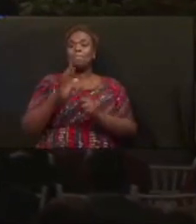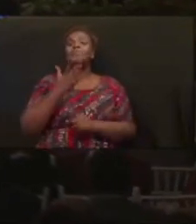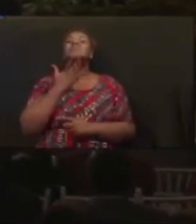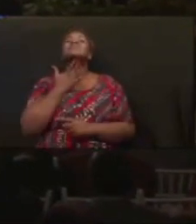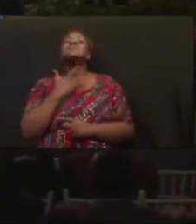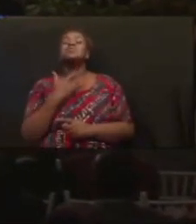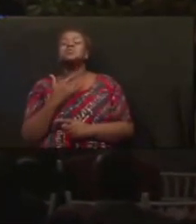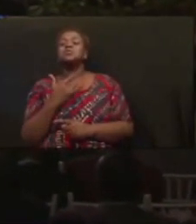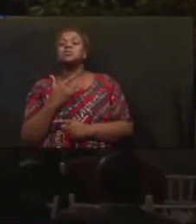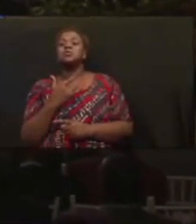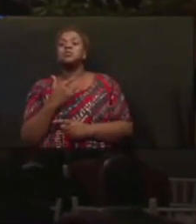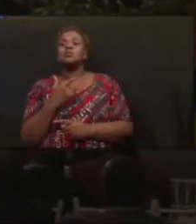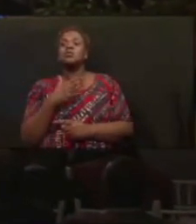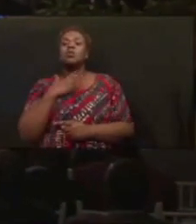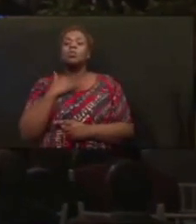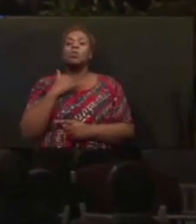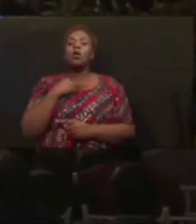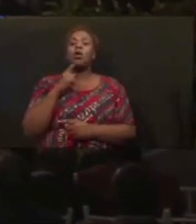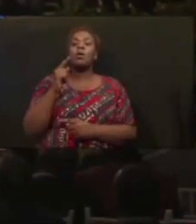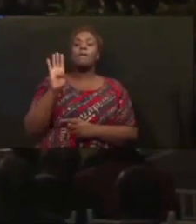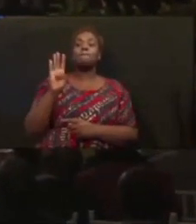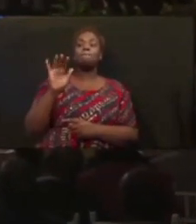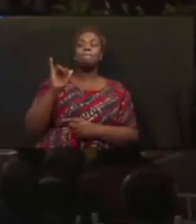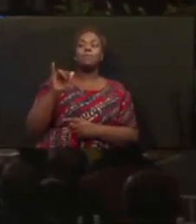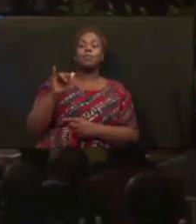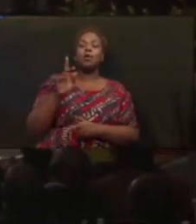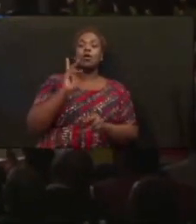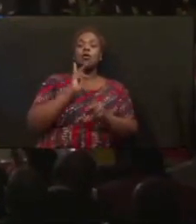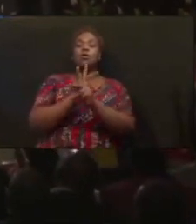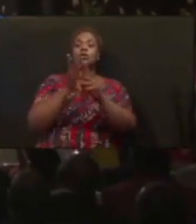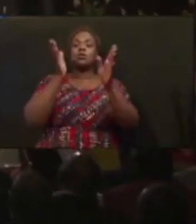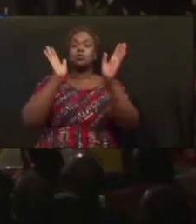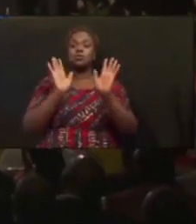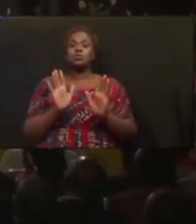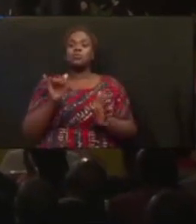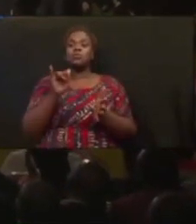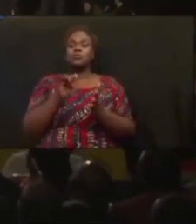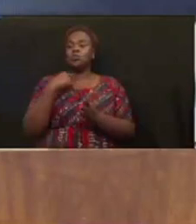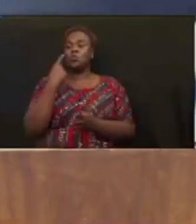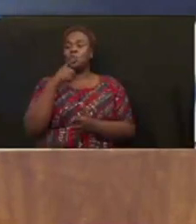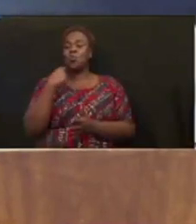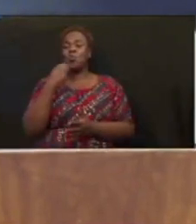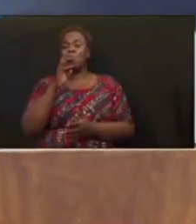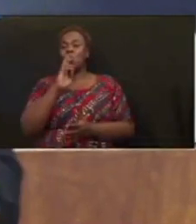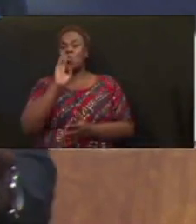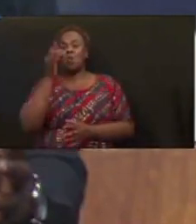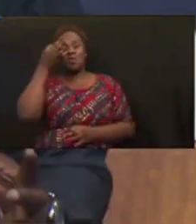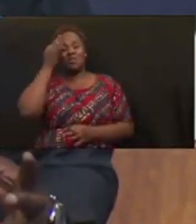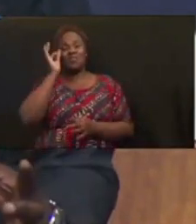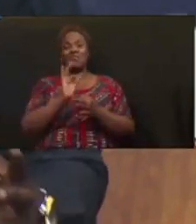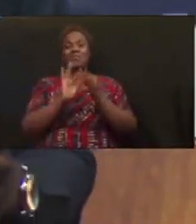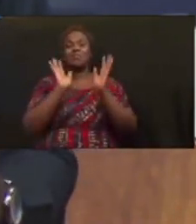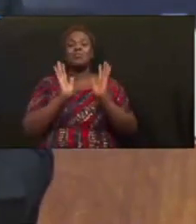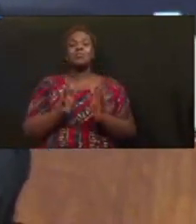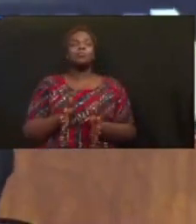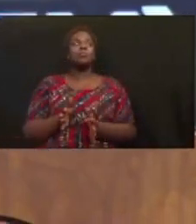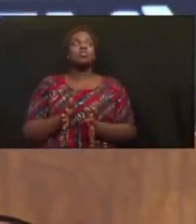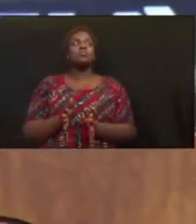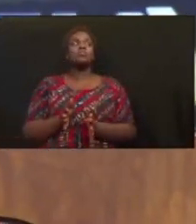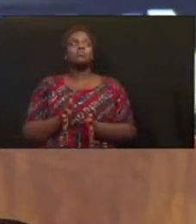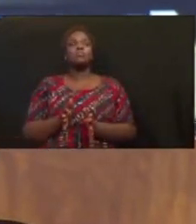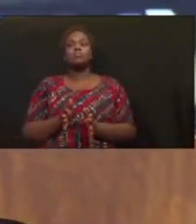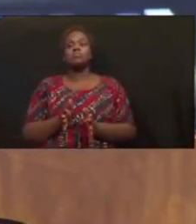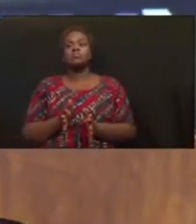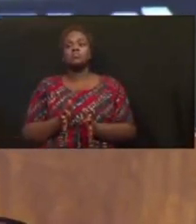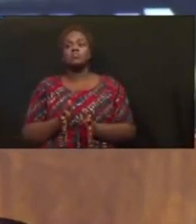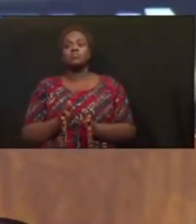Moreover, it is required in stewards that a man be found faithful. I was in an encounter one time, please watch this, we're wrapping